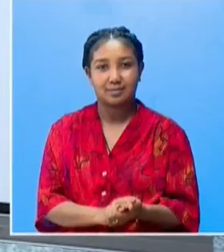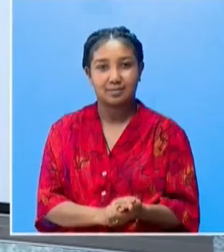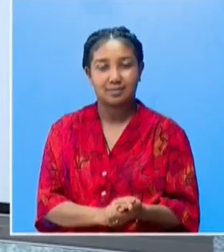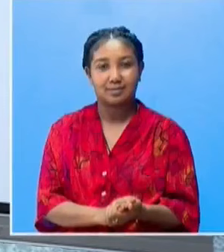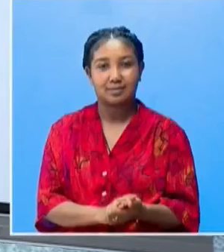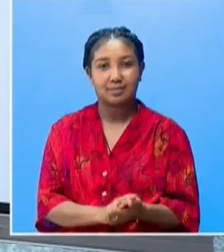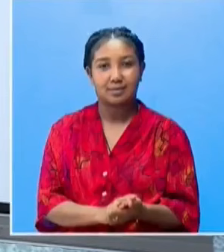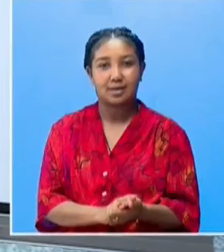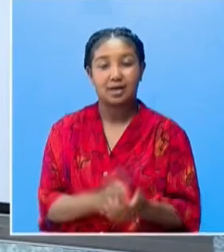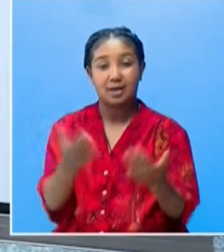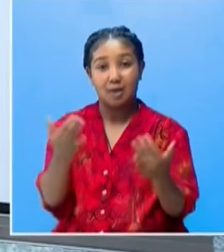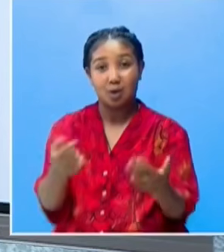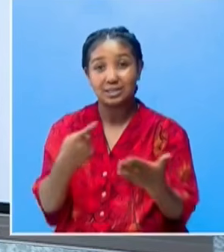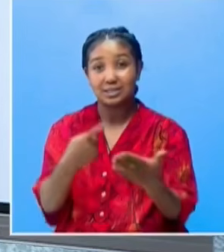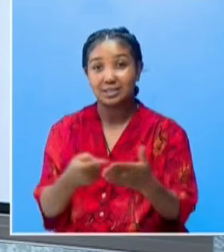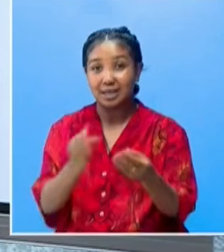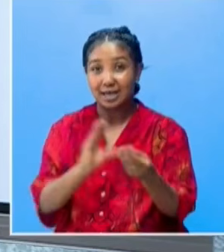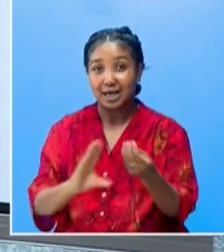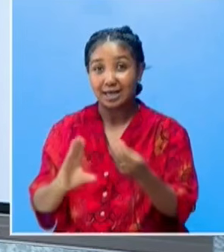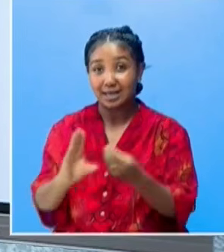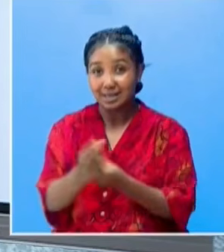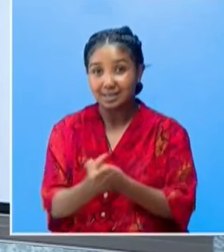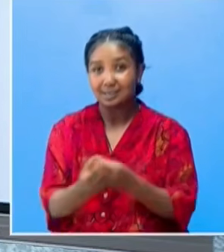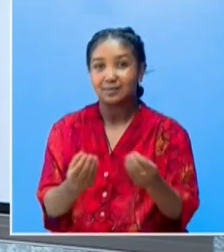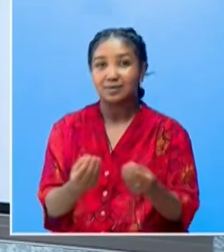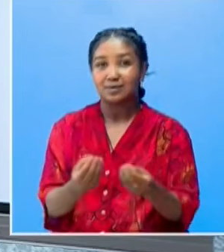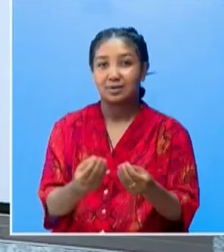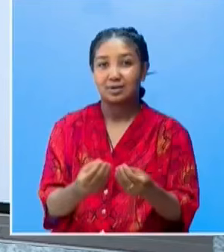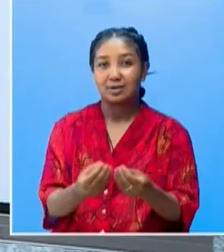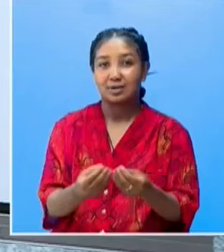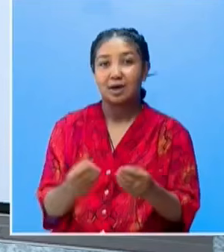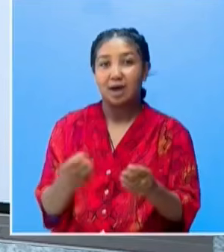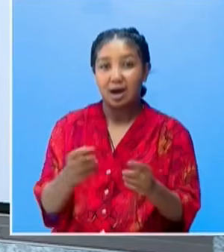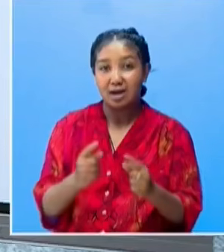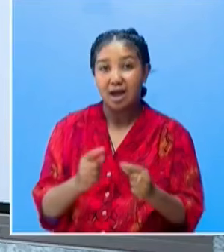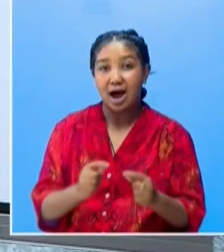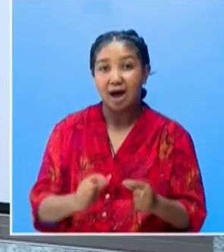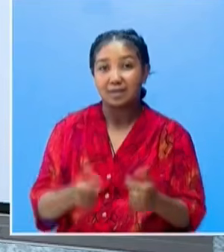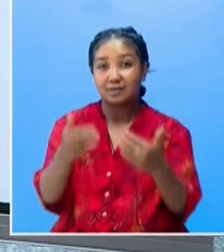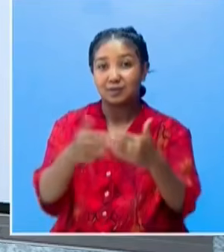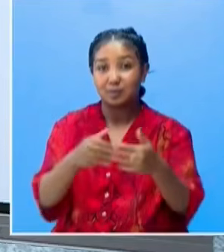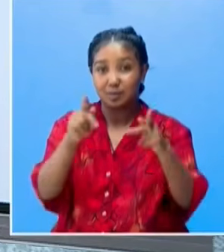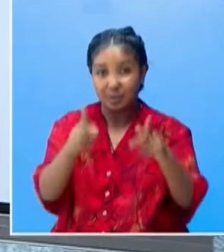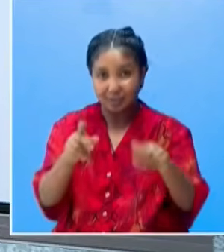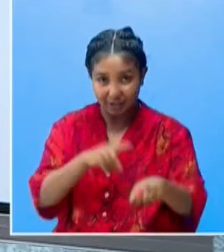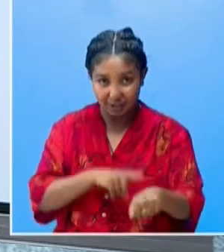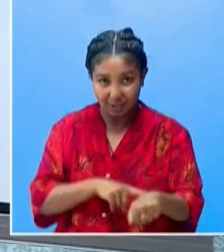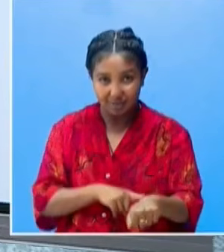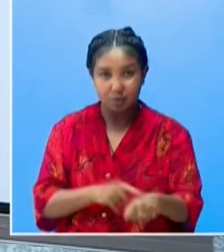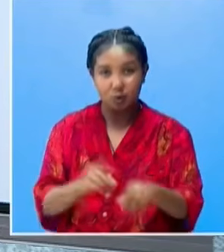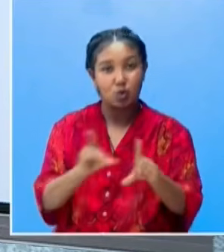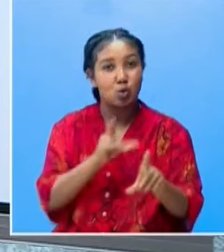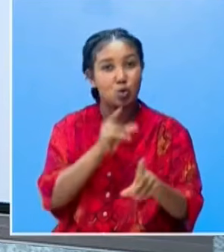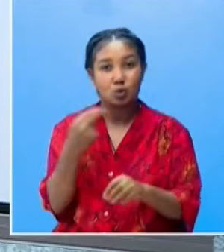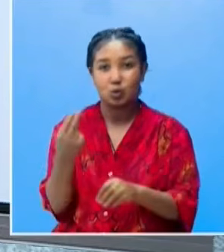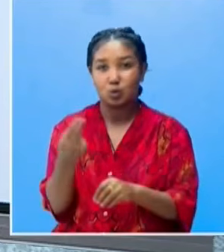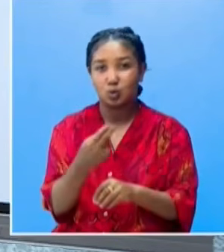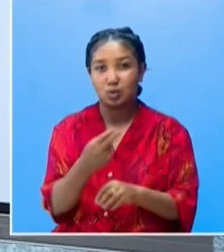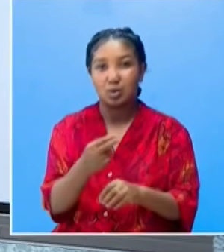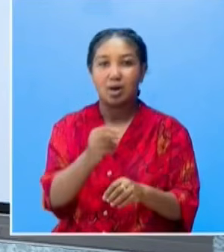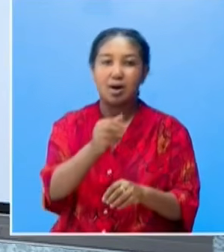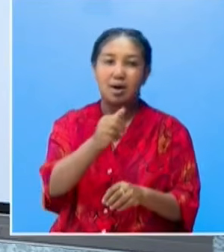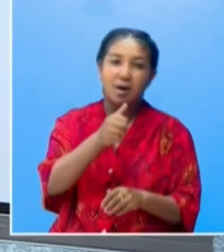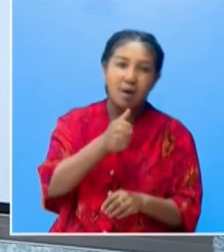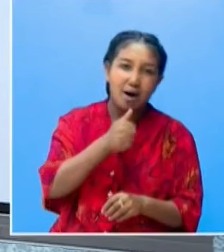yes? Now, in this case, since in an active simple present sentence, we don't use am,